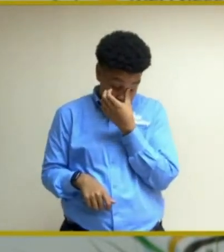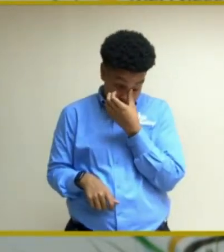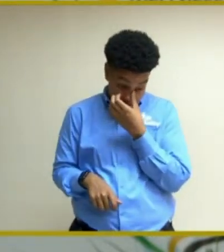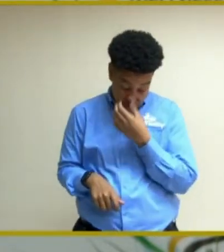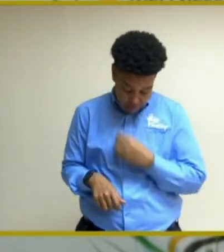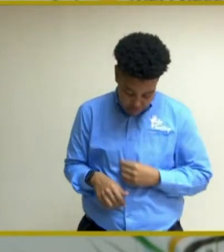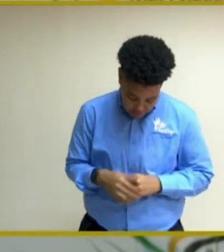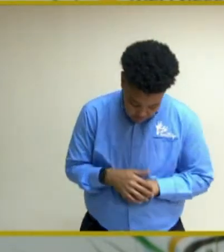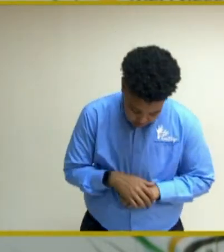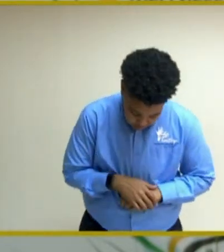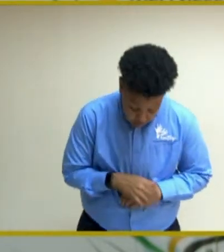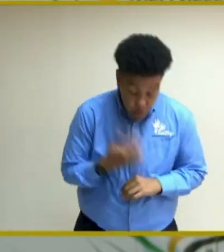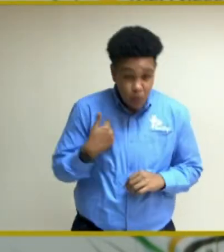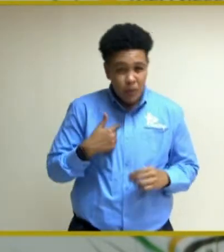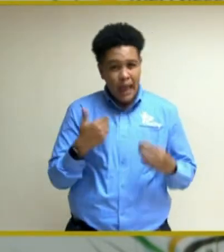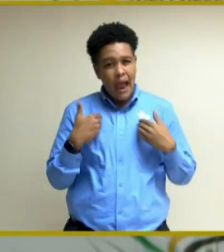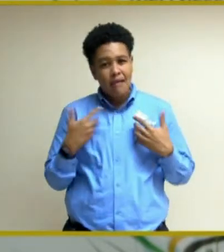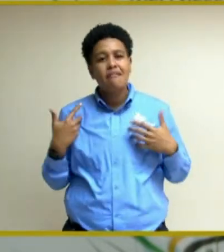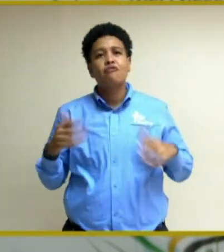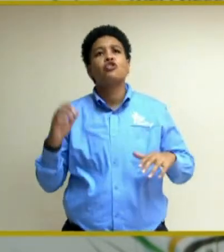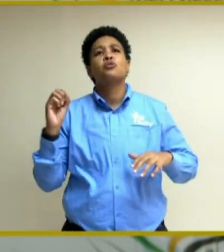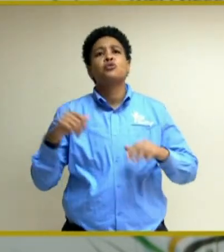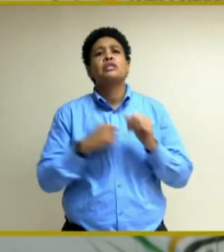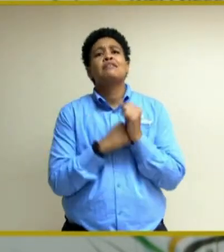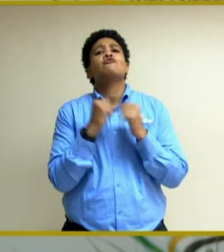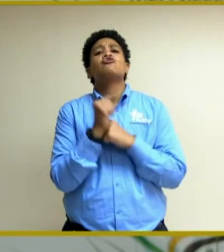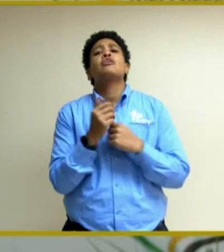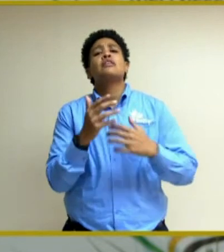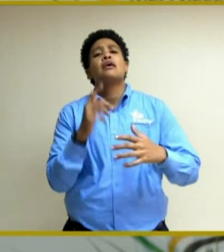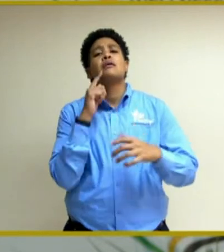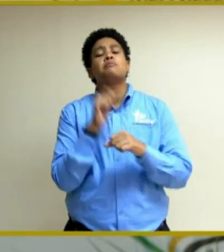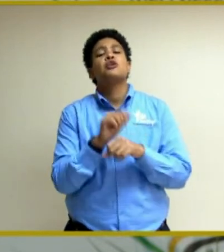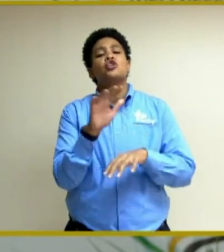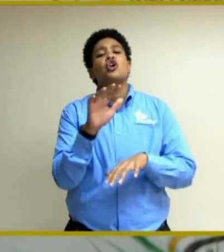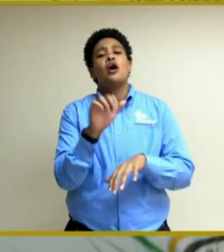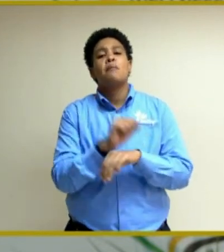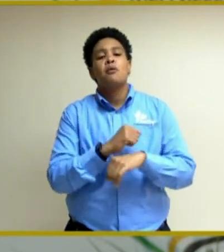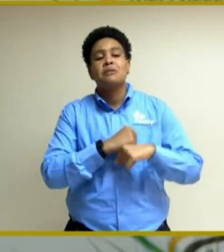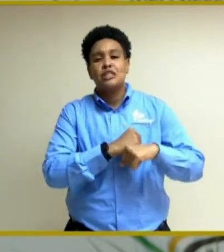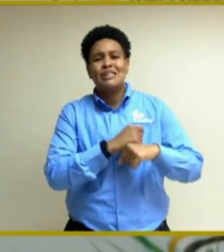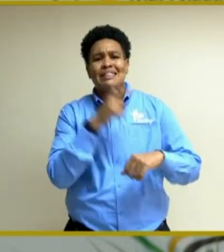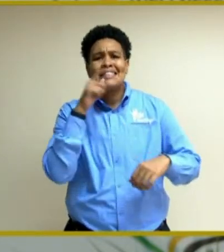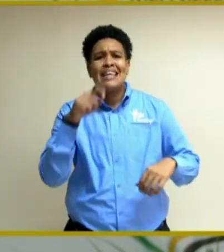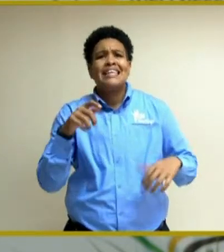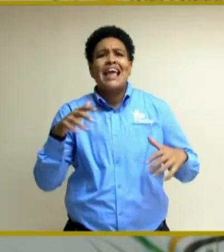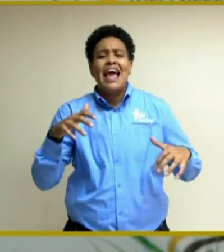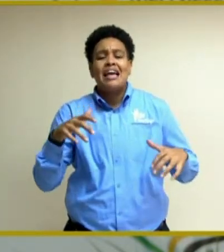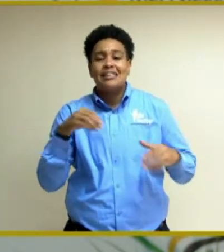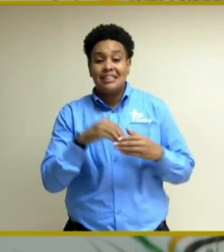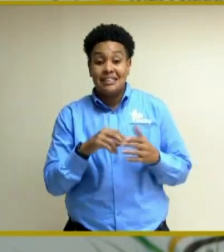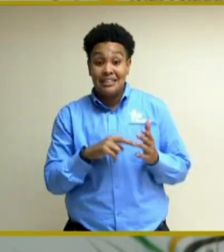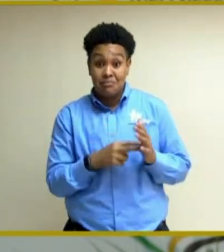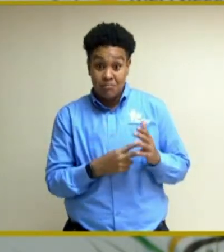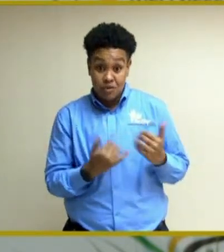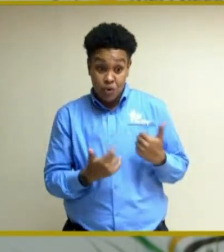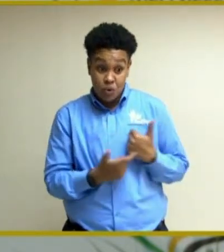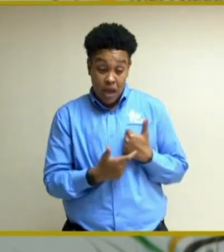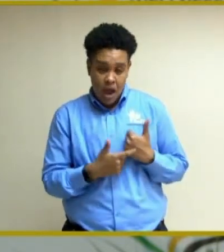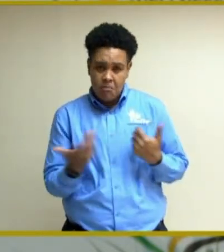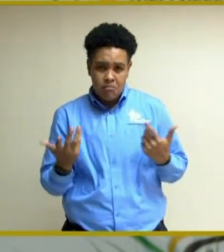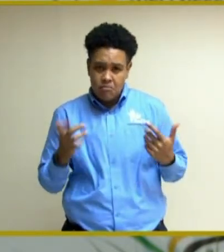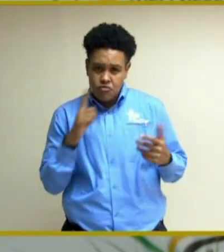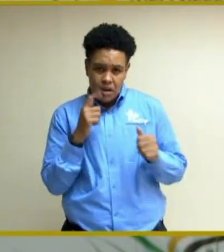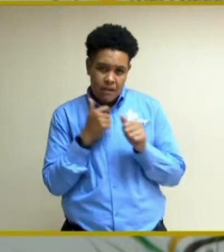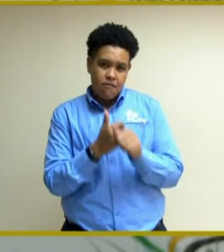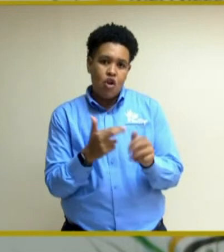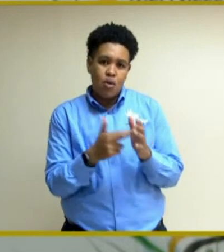putting the infrastructure in place to ensure that your appointment is secure. So no need to be anxious. In the meantime, just follow